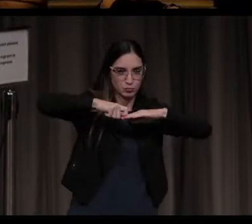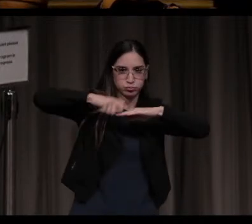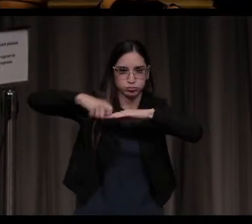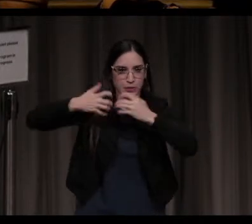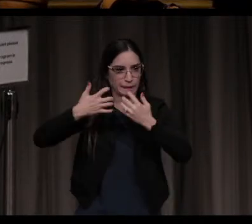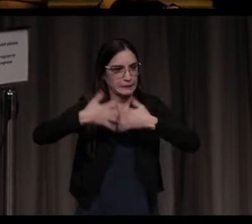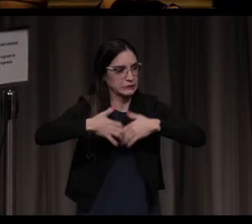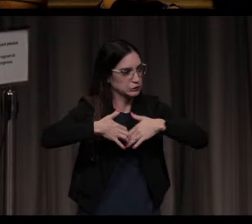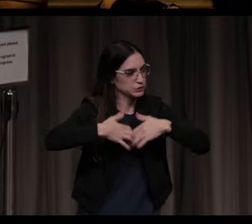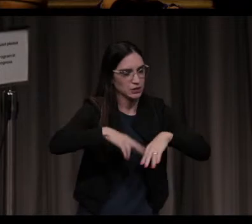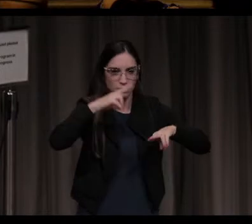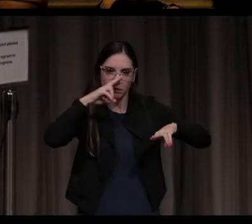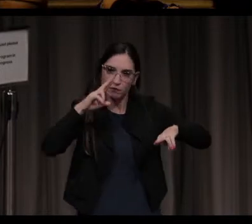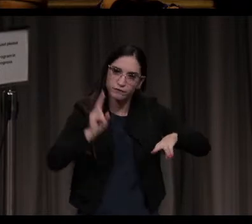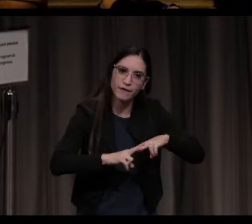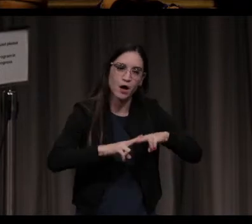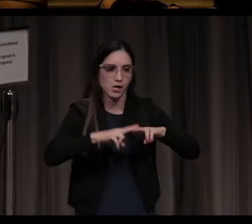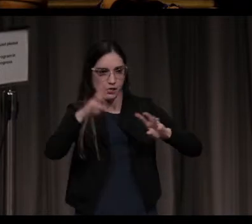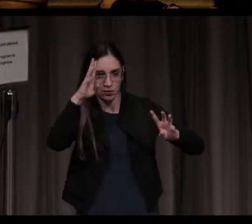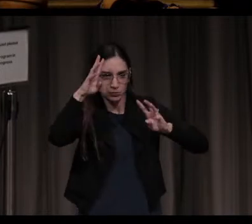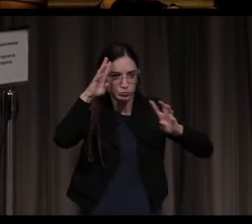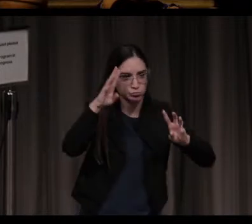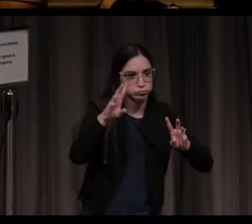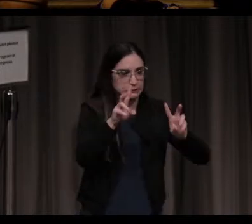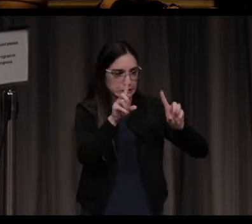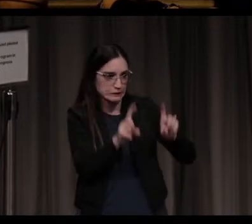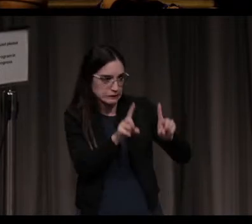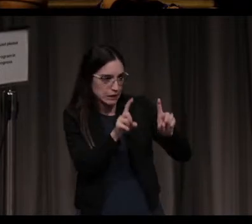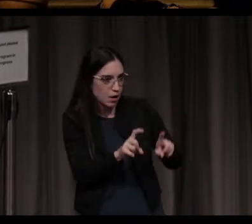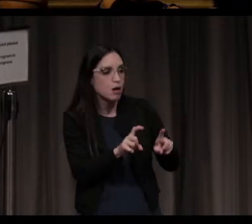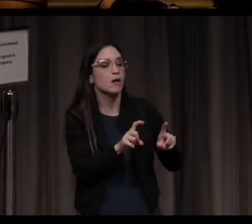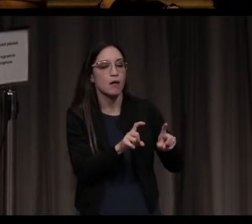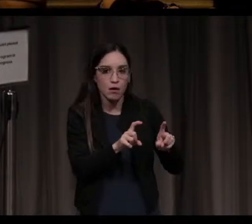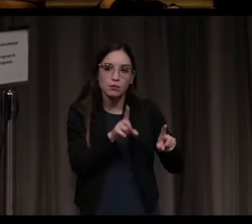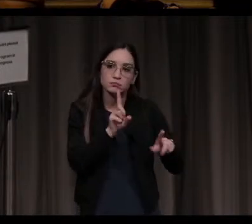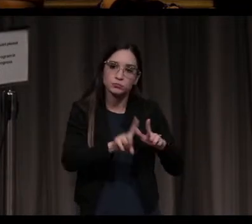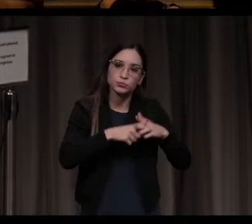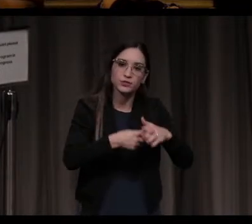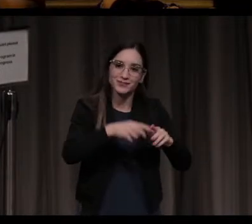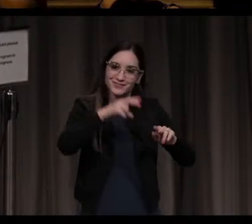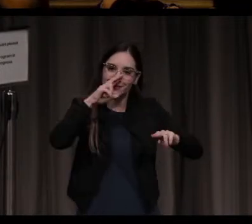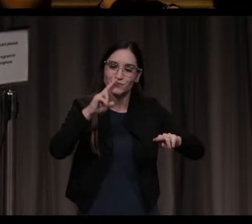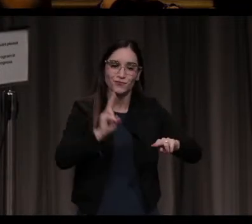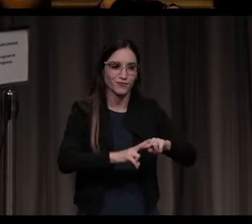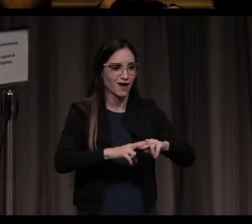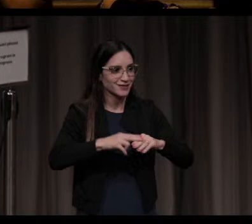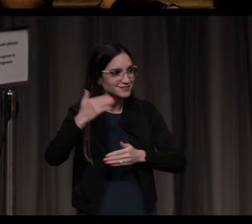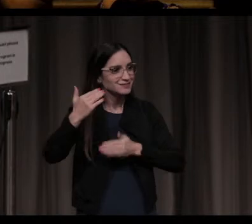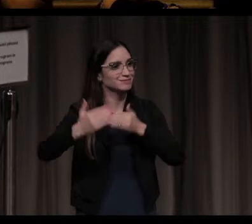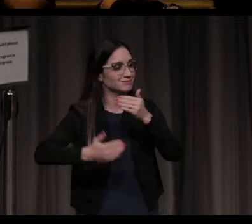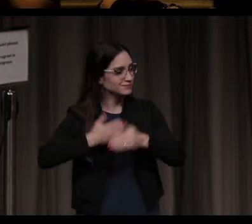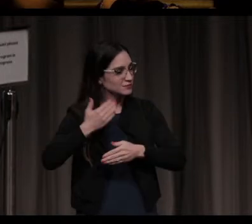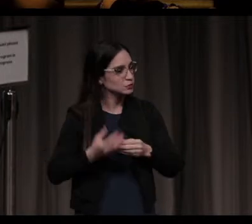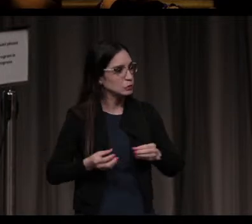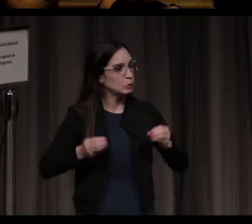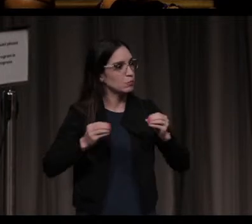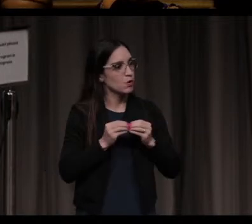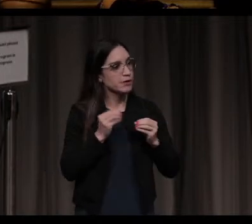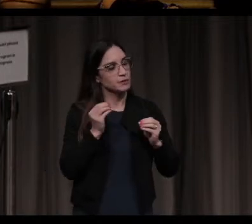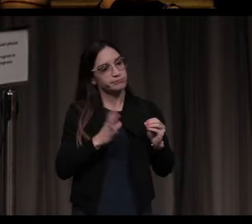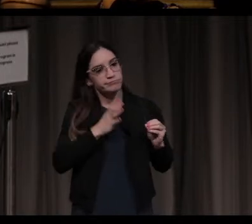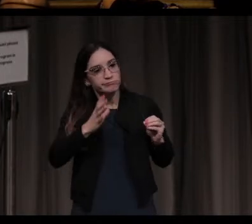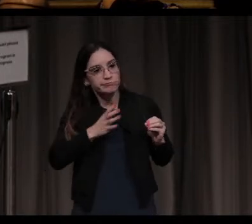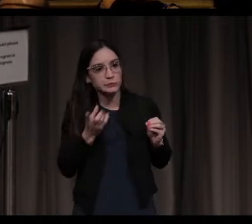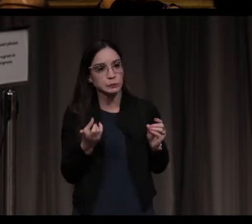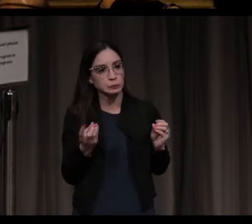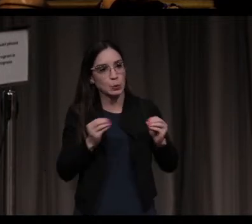really complex with these designs. So as you see the journey throughout the decades, it's going to get more complex, more sophisticated,